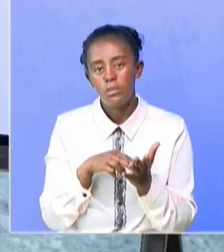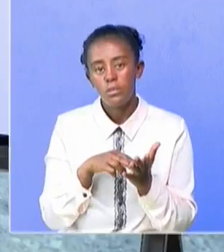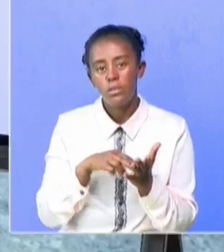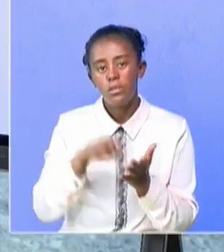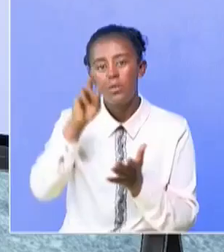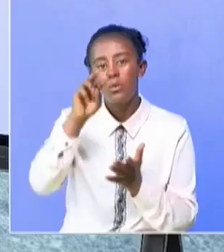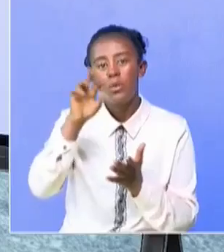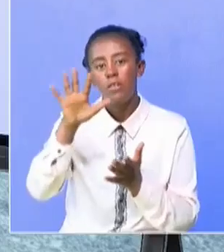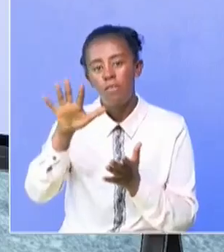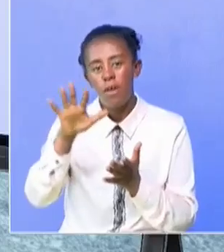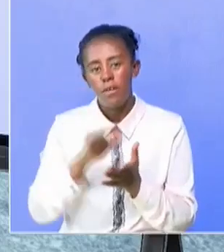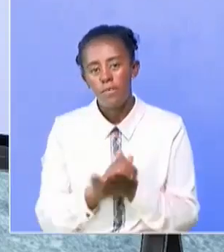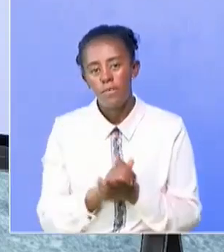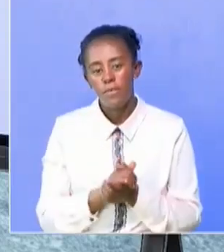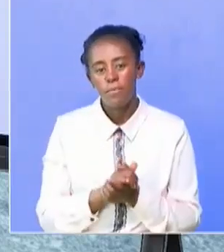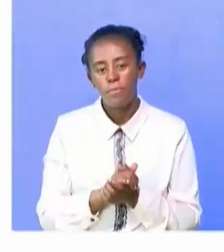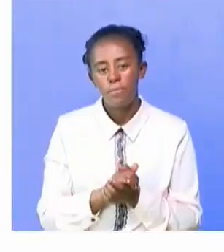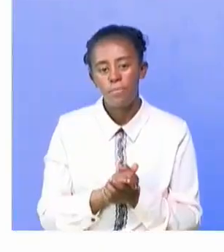2025.